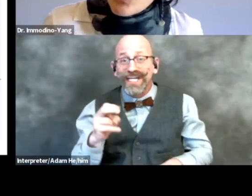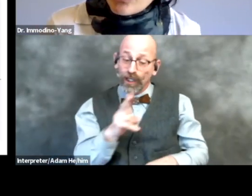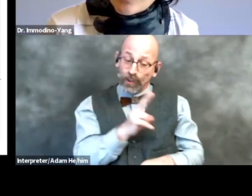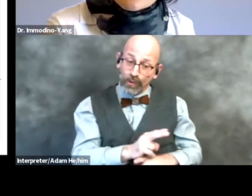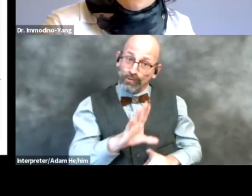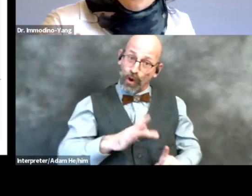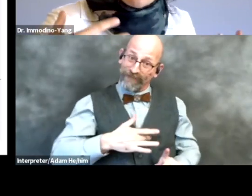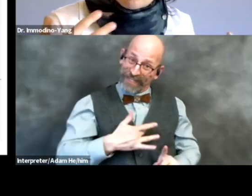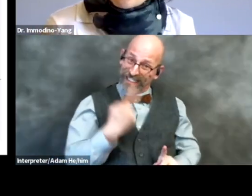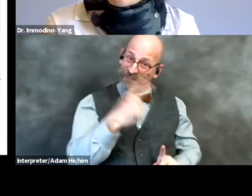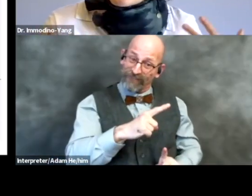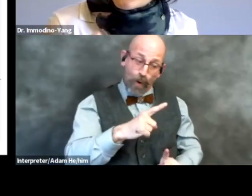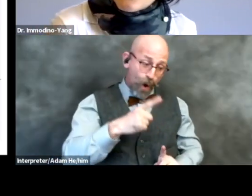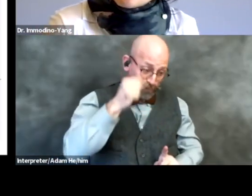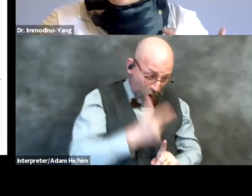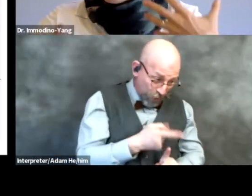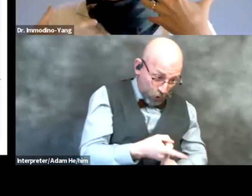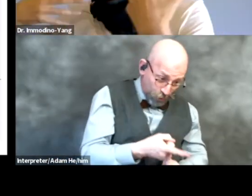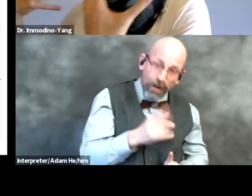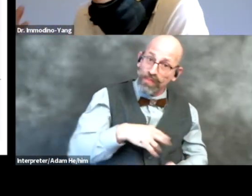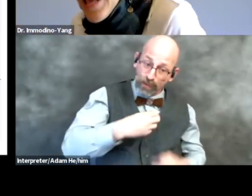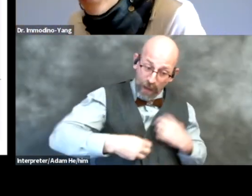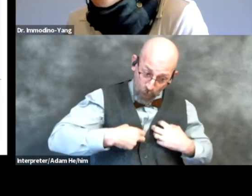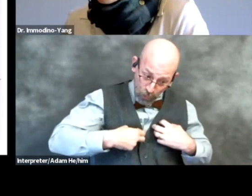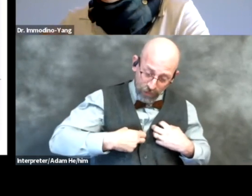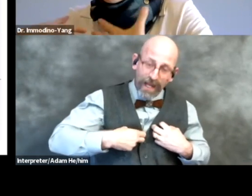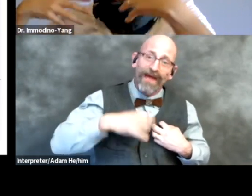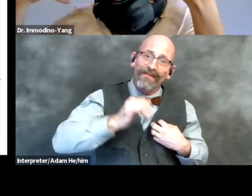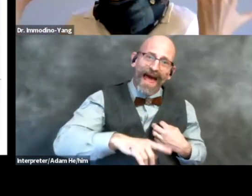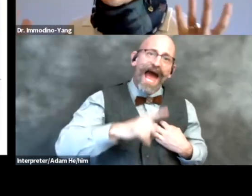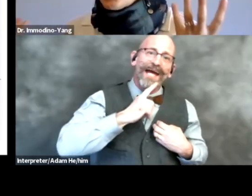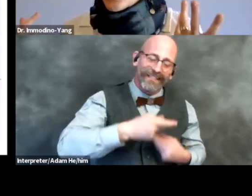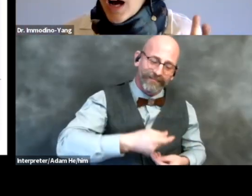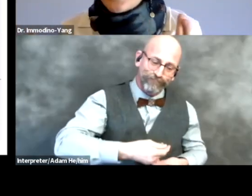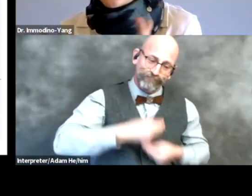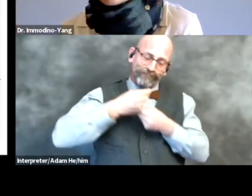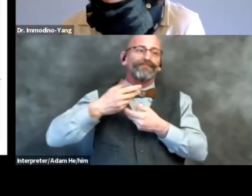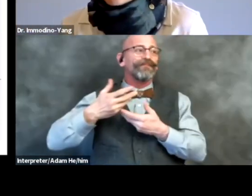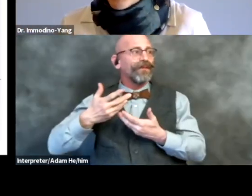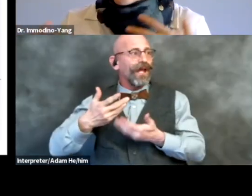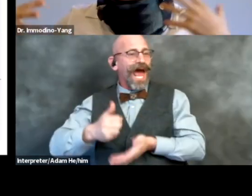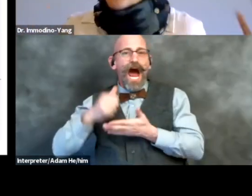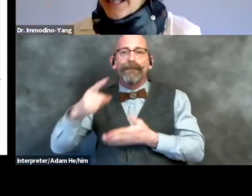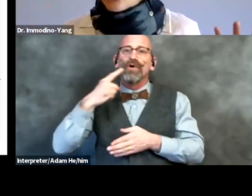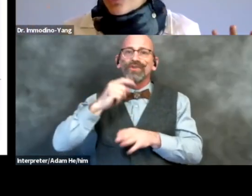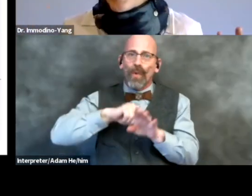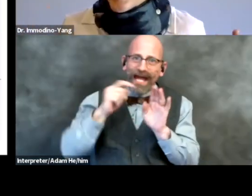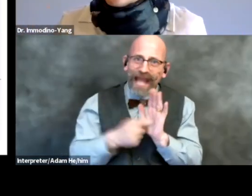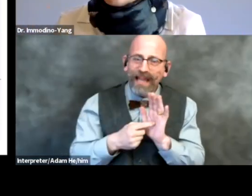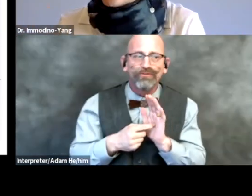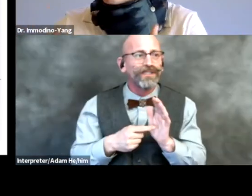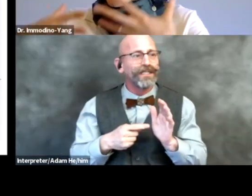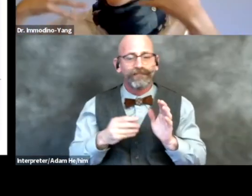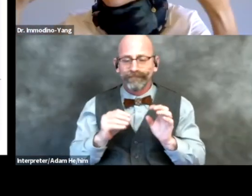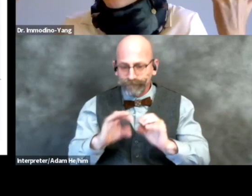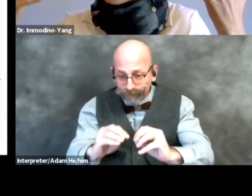those emotions, to give sort of analogy to these new concepts about the planet she's